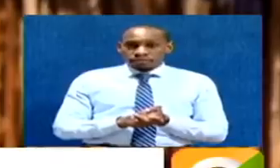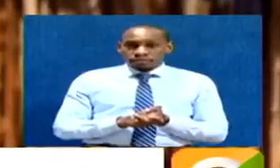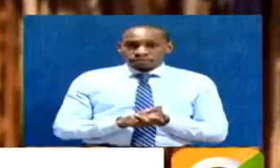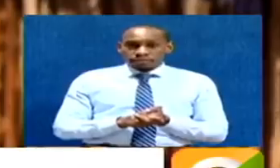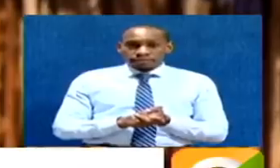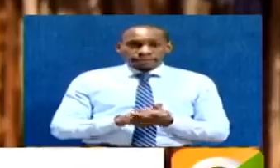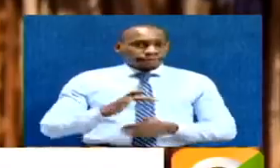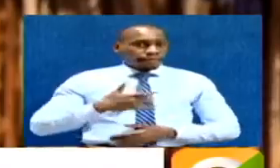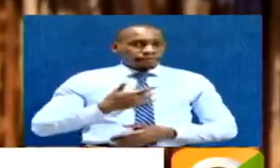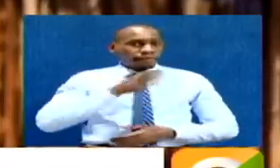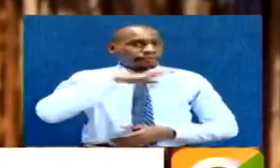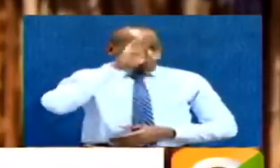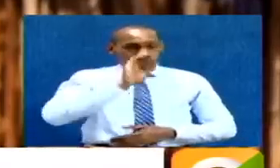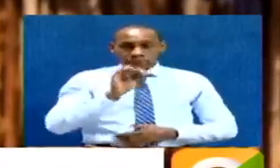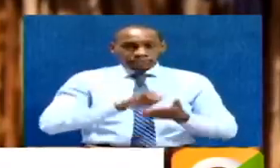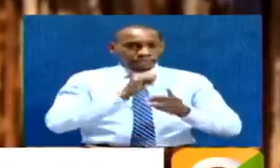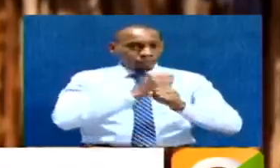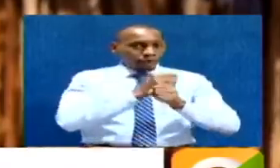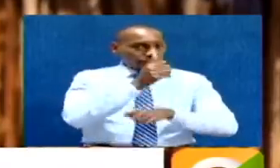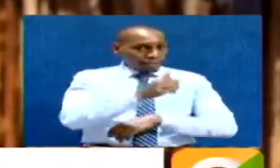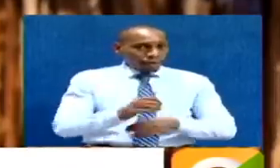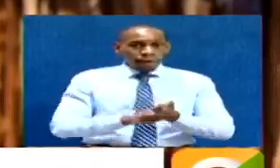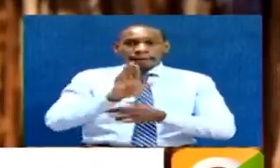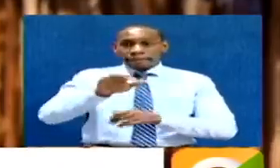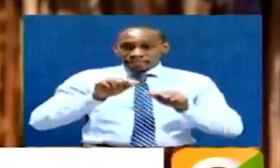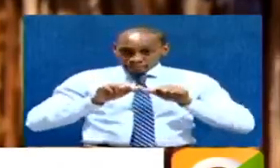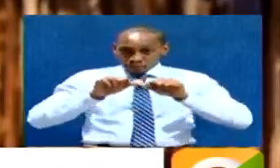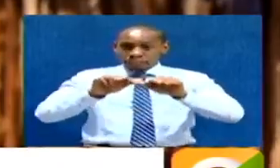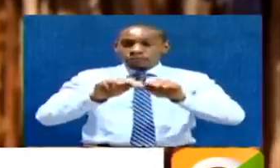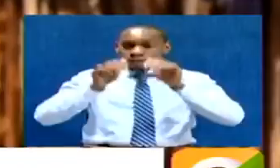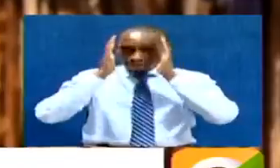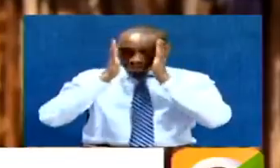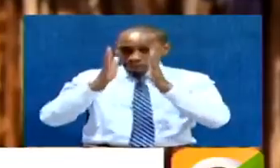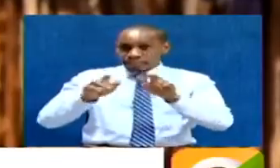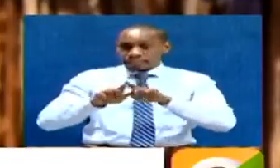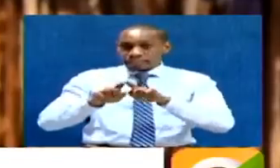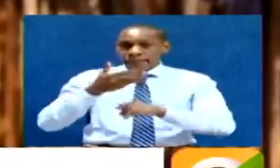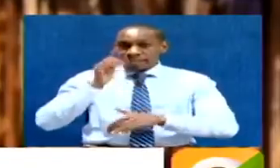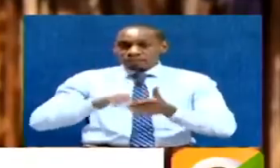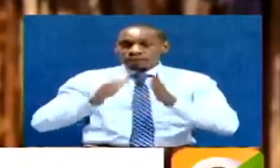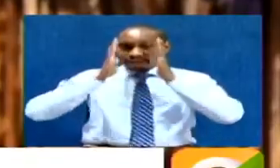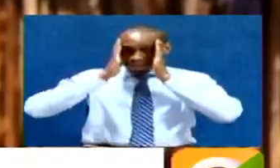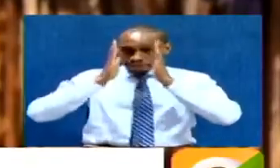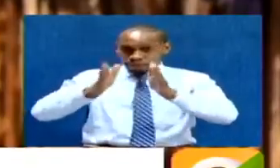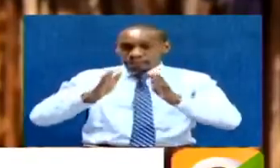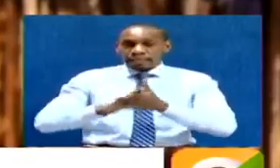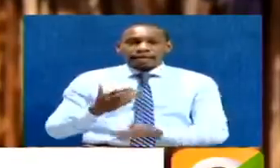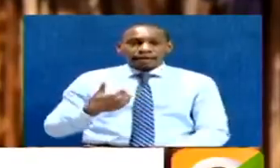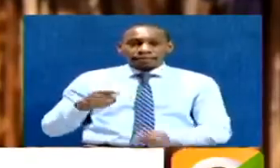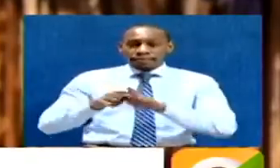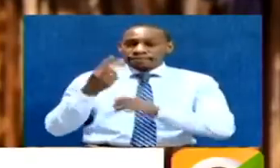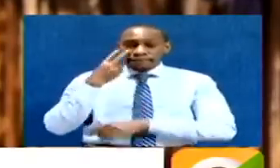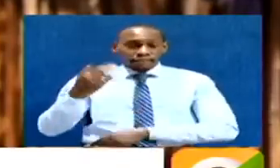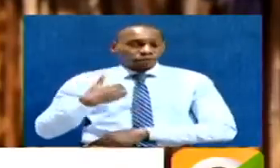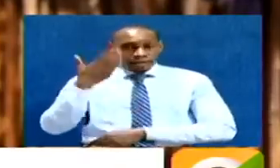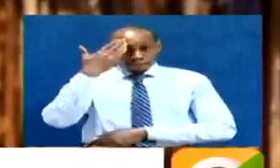their end because you didn't really do this. You still need to commit yourself, you need to have your focus, you need to have your